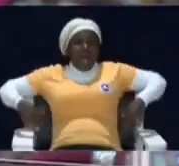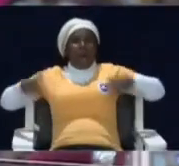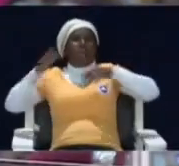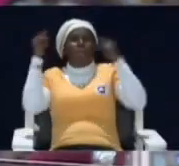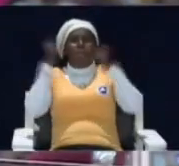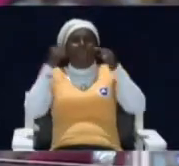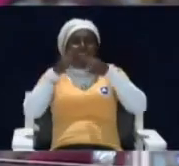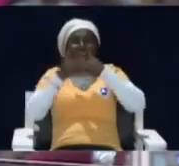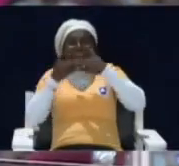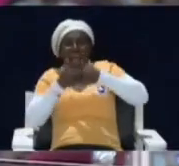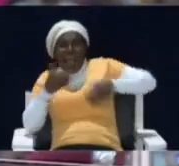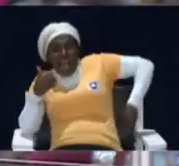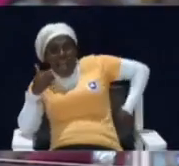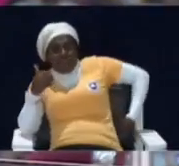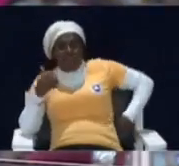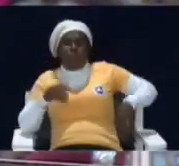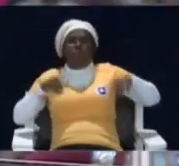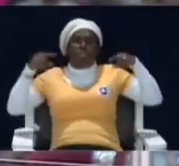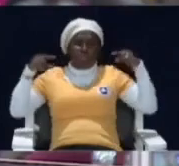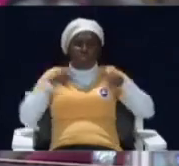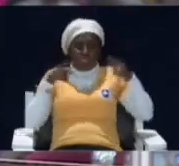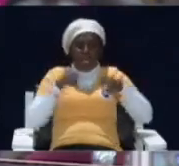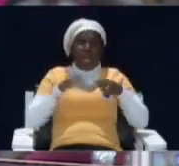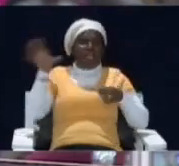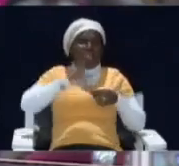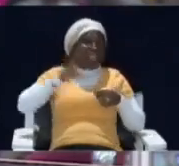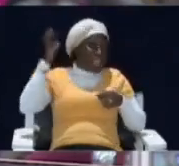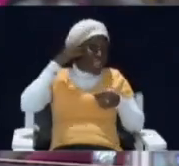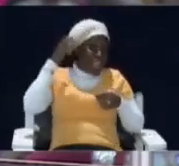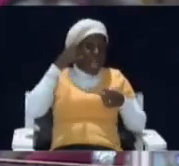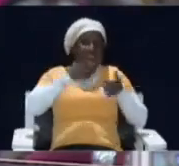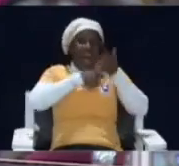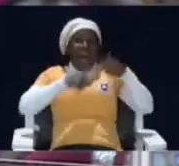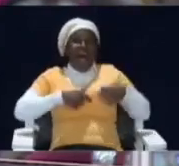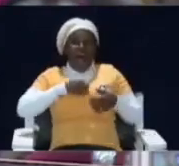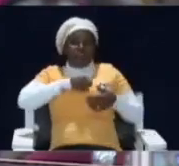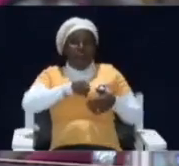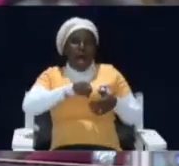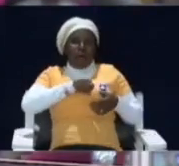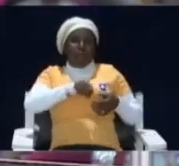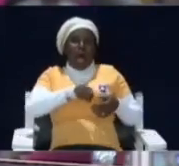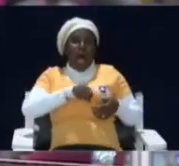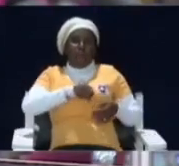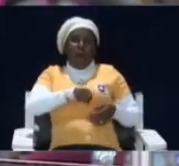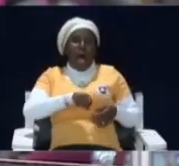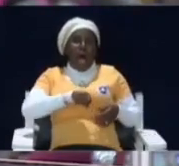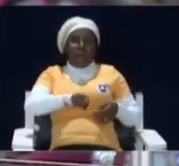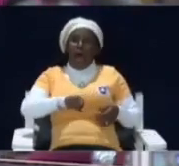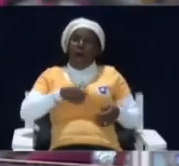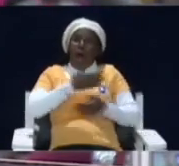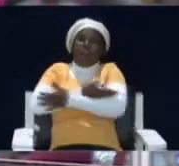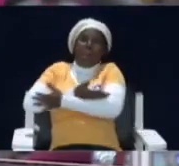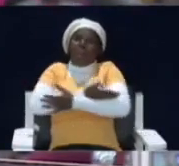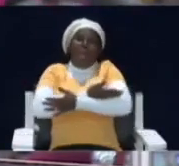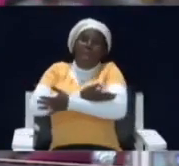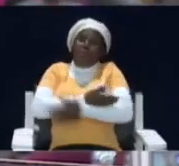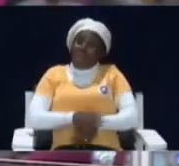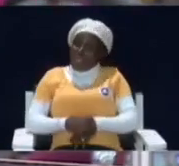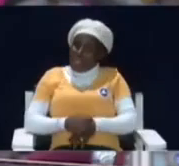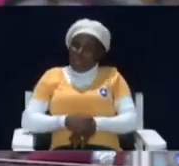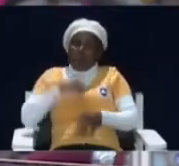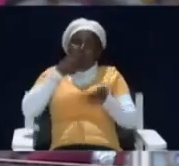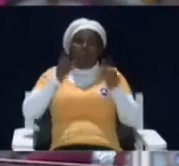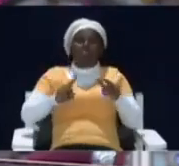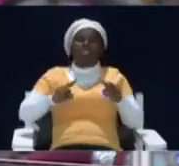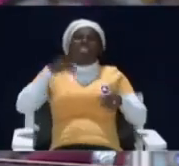And we're hearing the heartbeat of a child. Of a child. What happened was, the womb went to